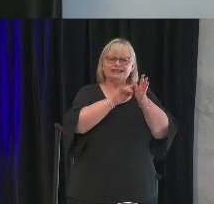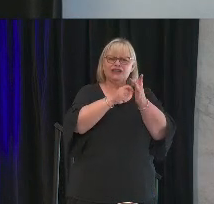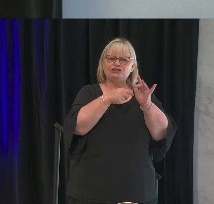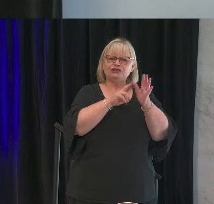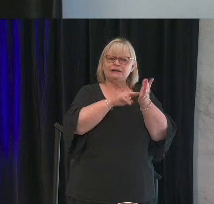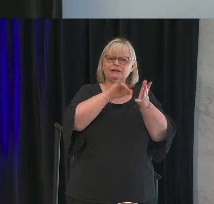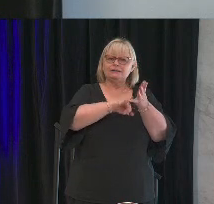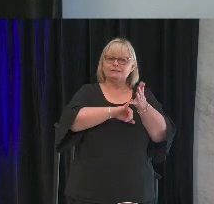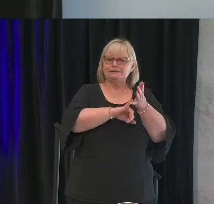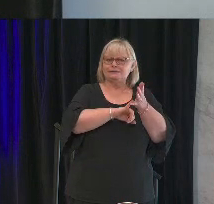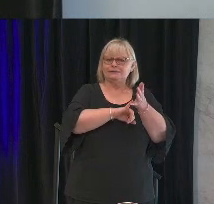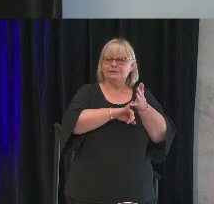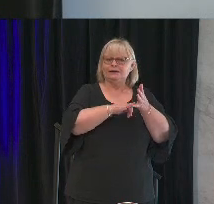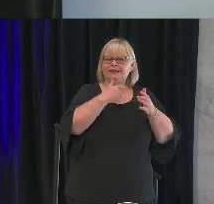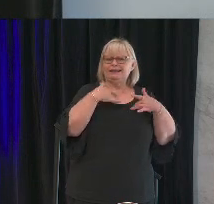irrelevant nonsense.